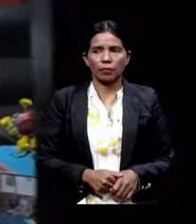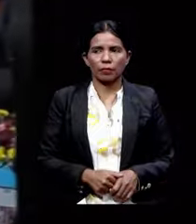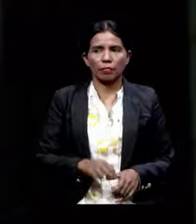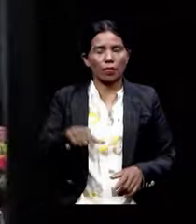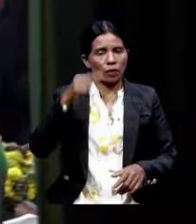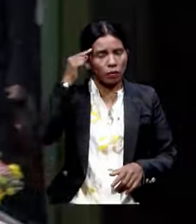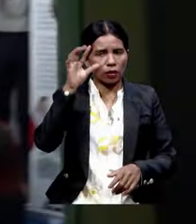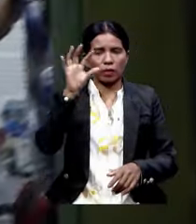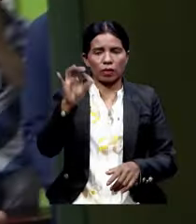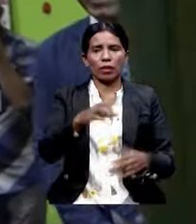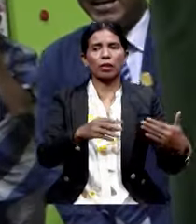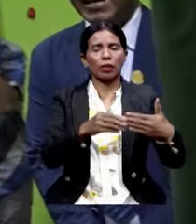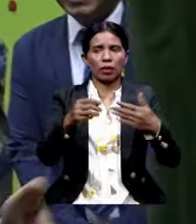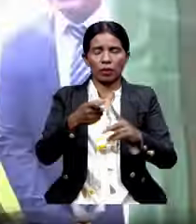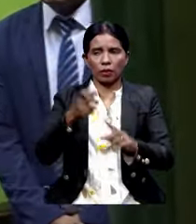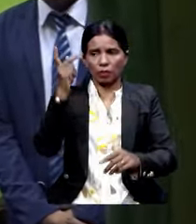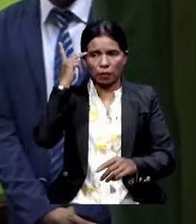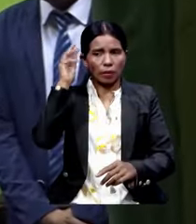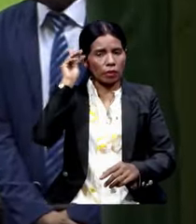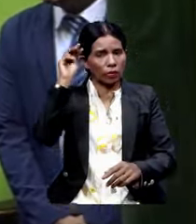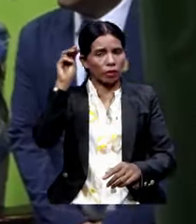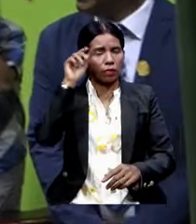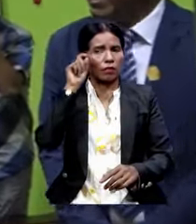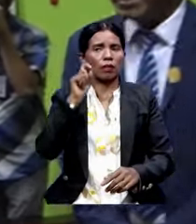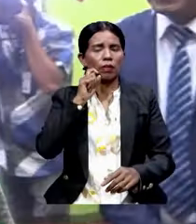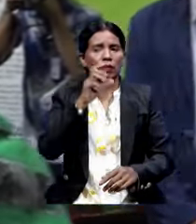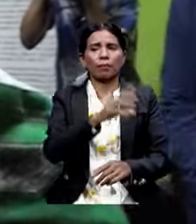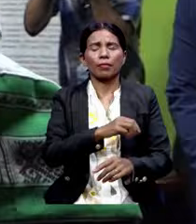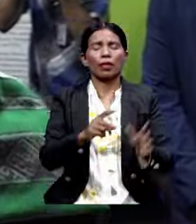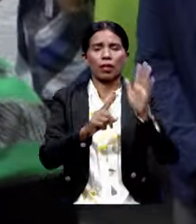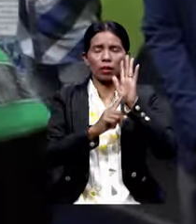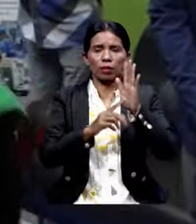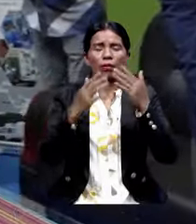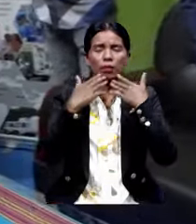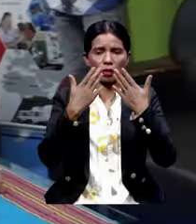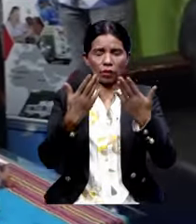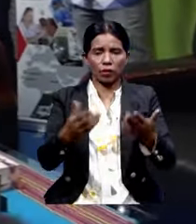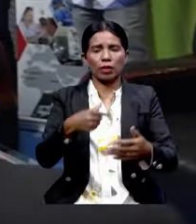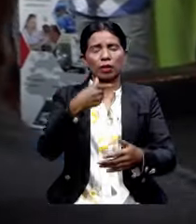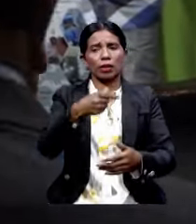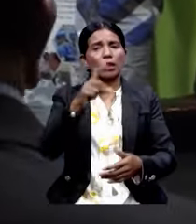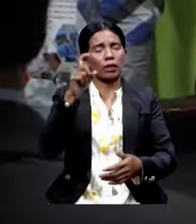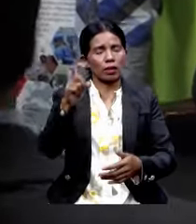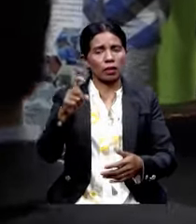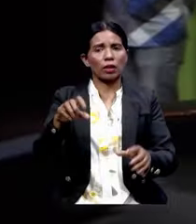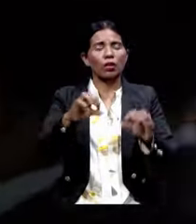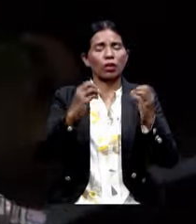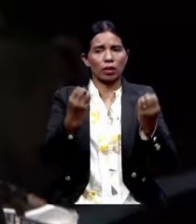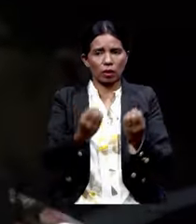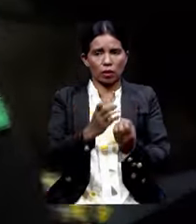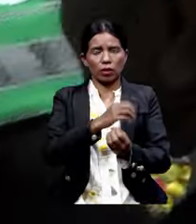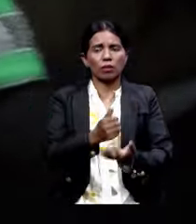Governu dasia nebe liderado husi primeiro-ministro Kairala Xanana Guzmão hatu agradecimento ba Zigesis Foundation tamba apoio